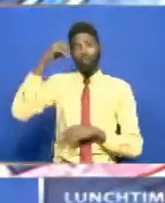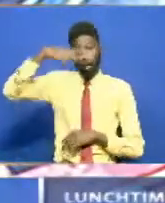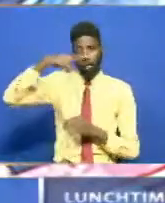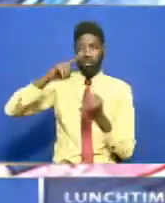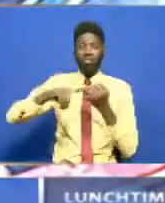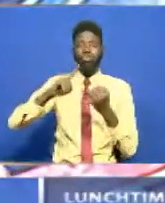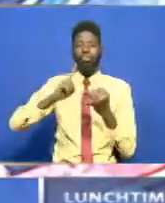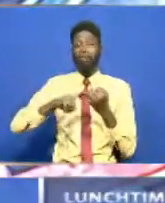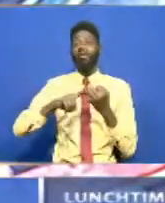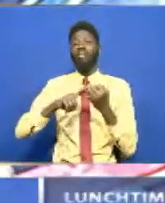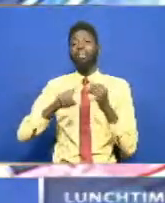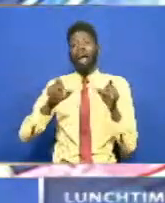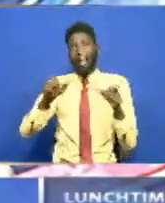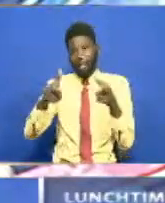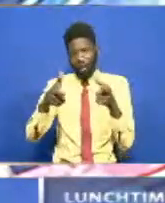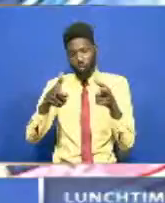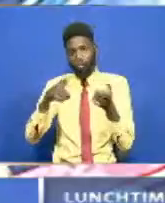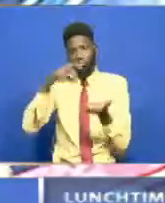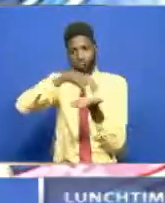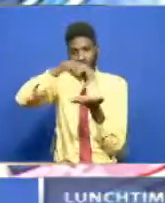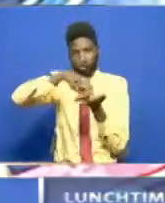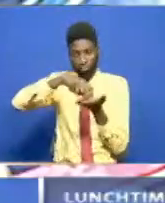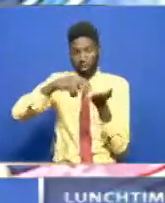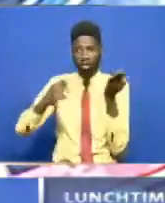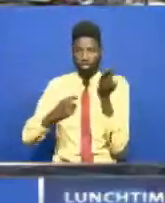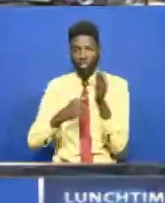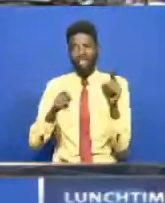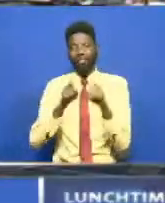phone charging stations, among other features.